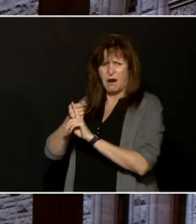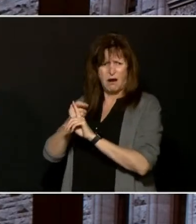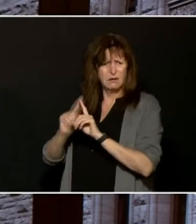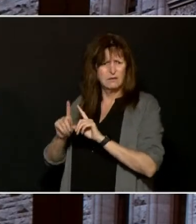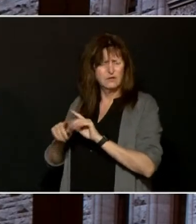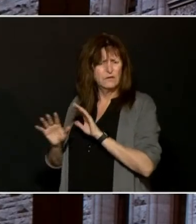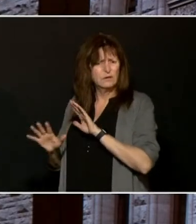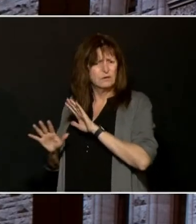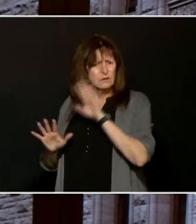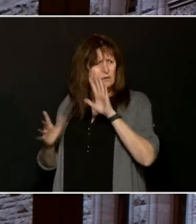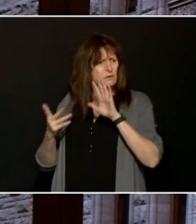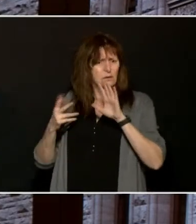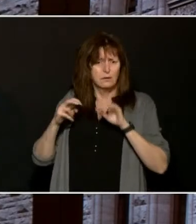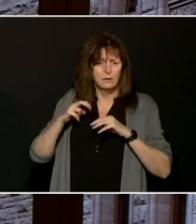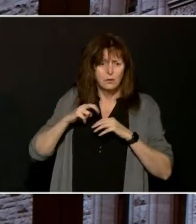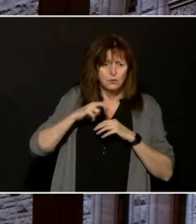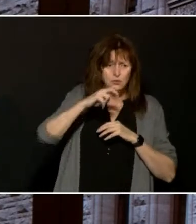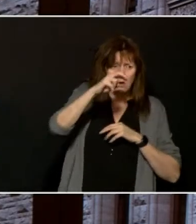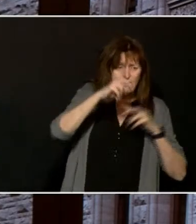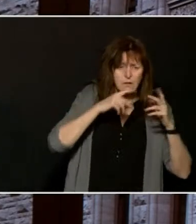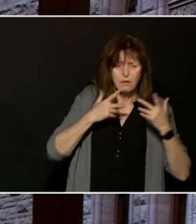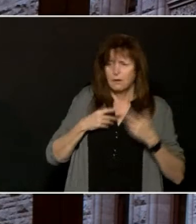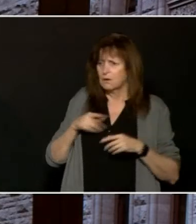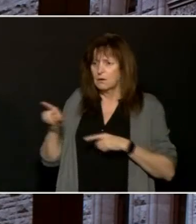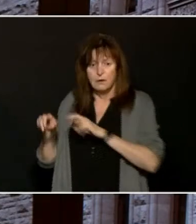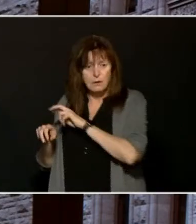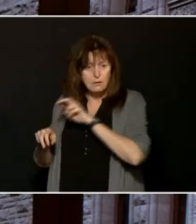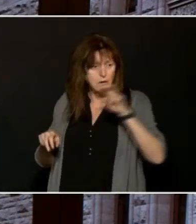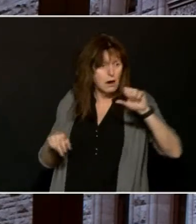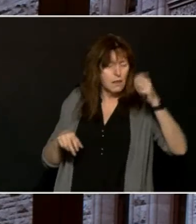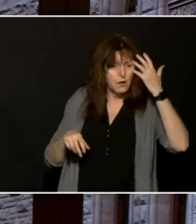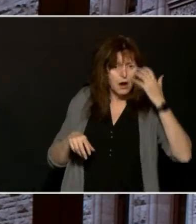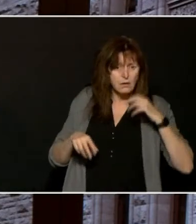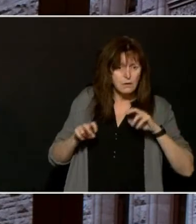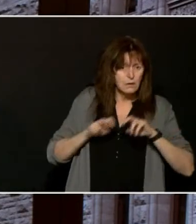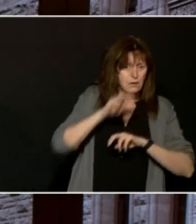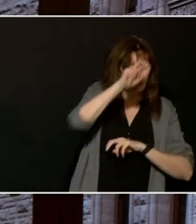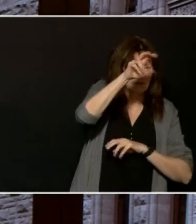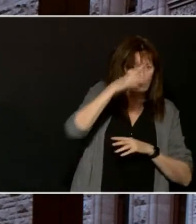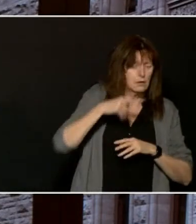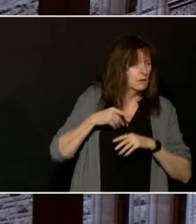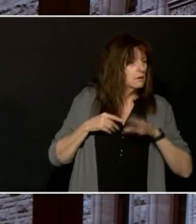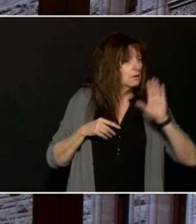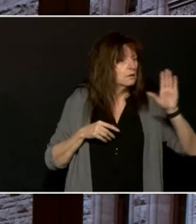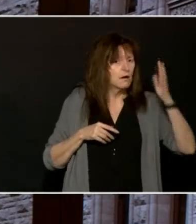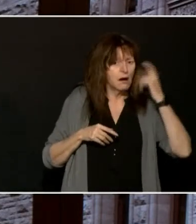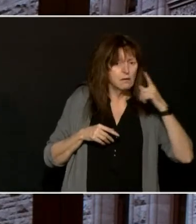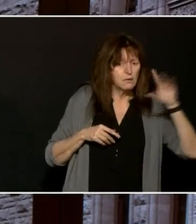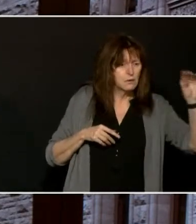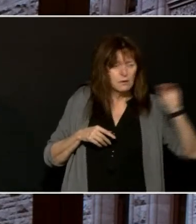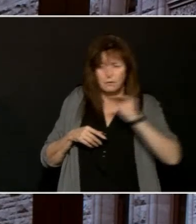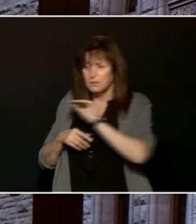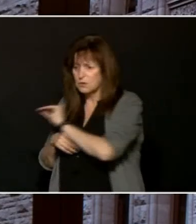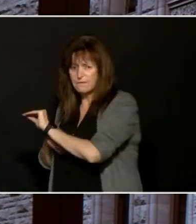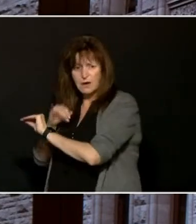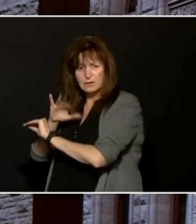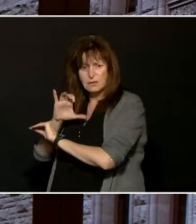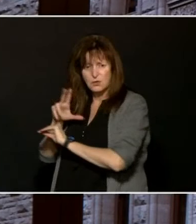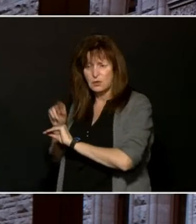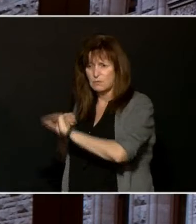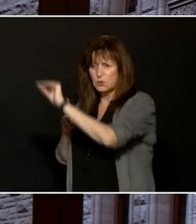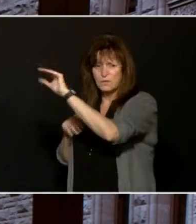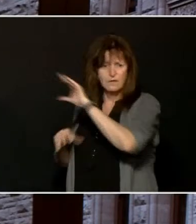well as internal reallocation of patients back into the ICUs from the regular wards as hospitals are trying